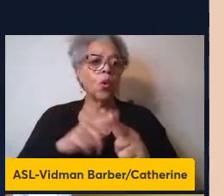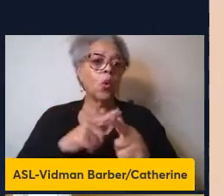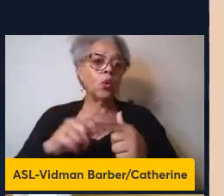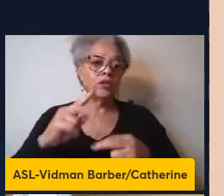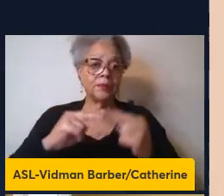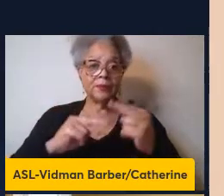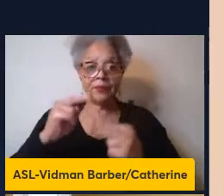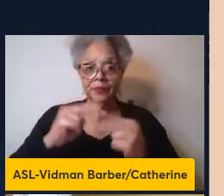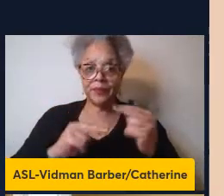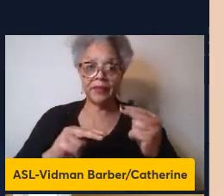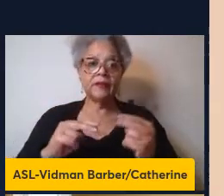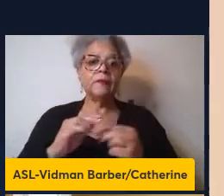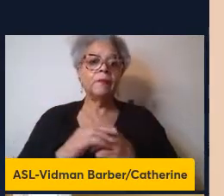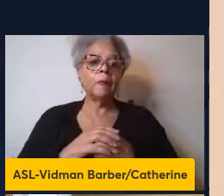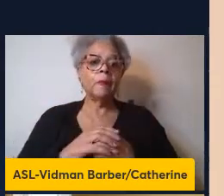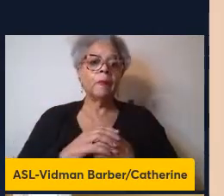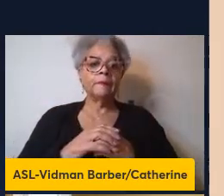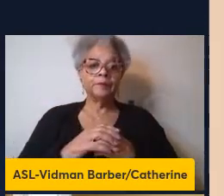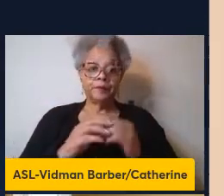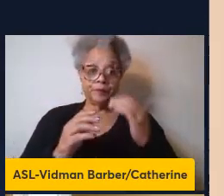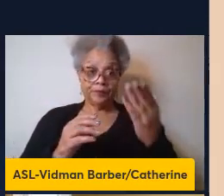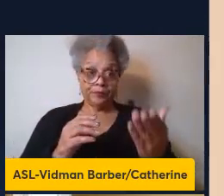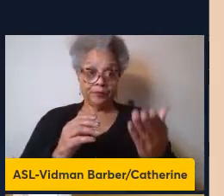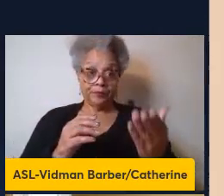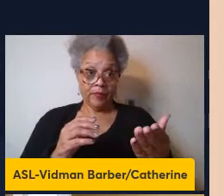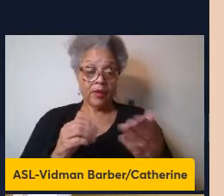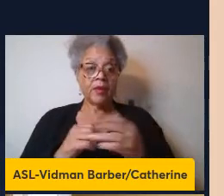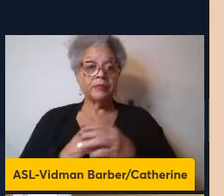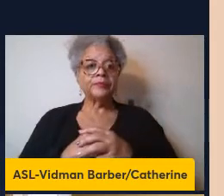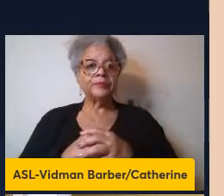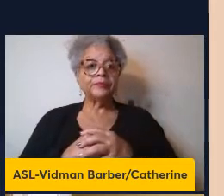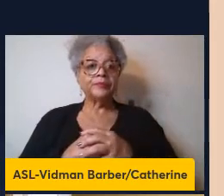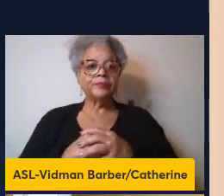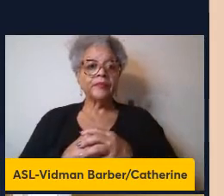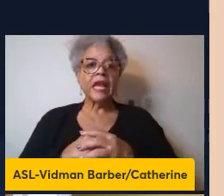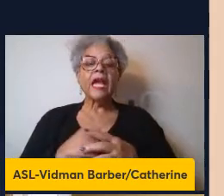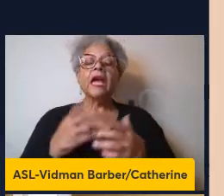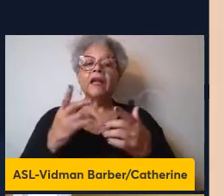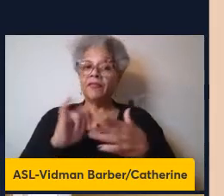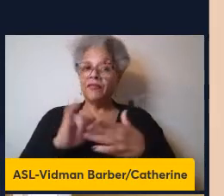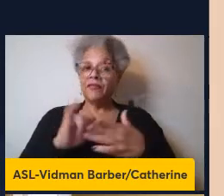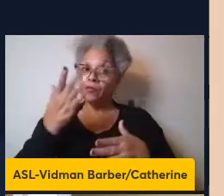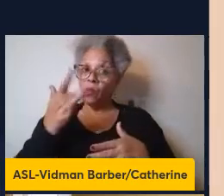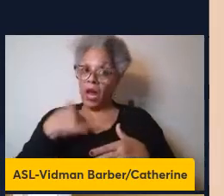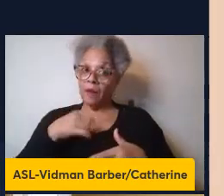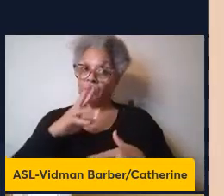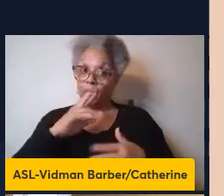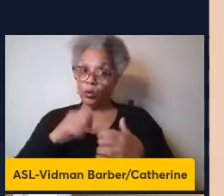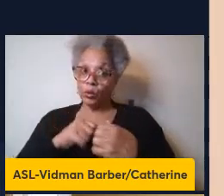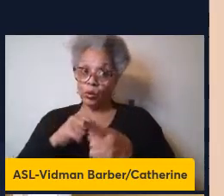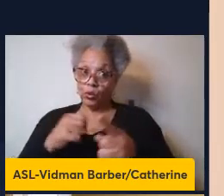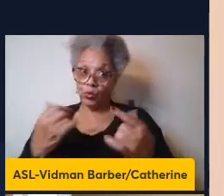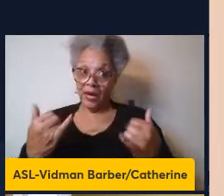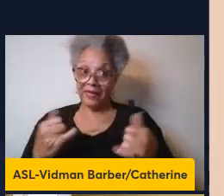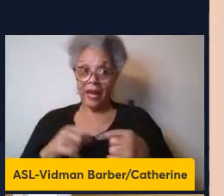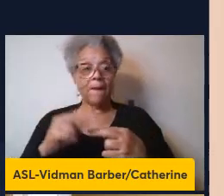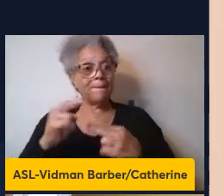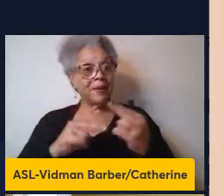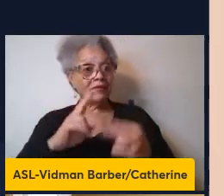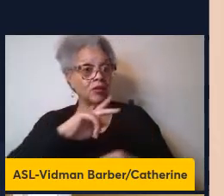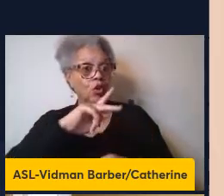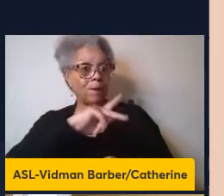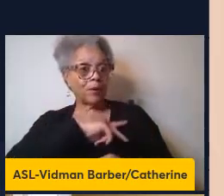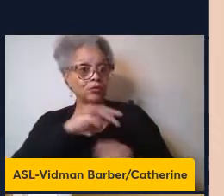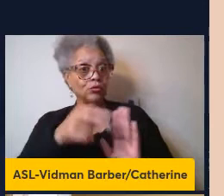bank. Building a personal brand is actually one of the reasons I'm speaking to you right now, right? For me, building a personal brand has